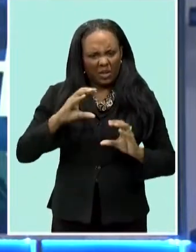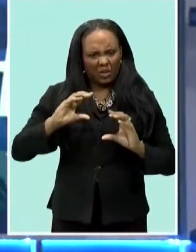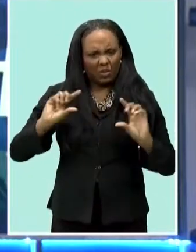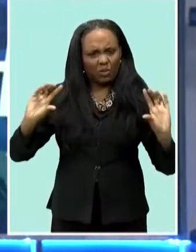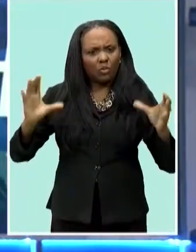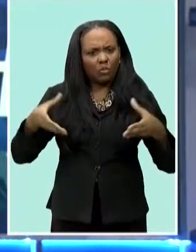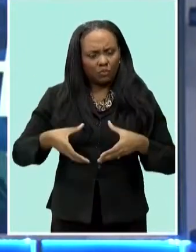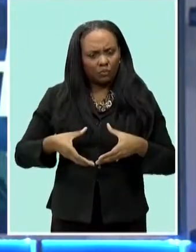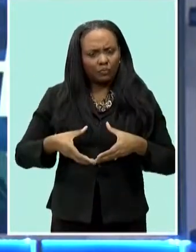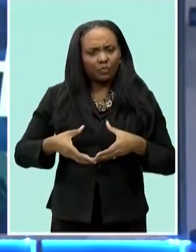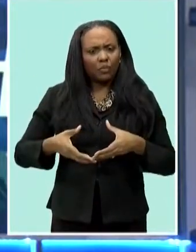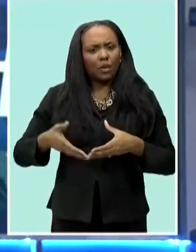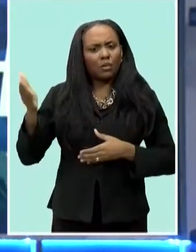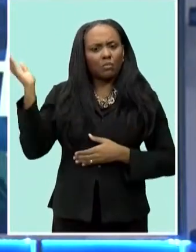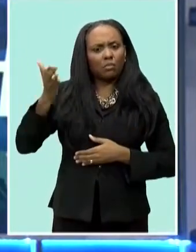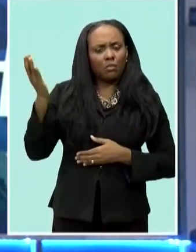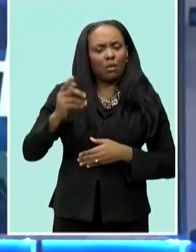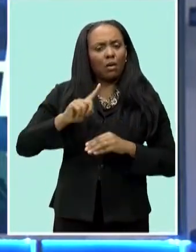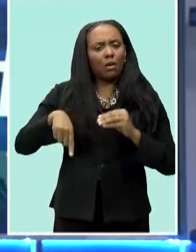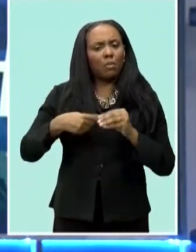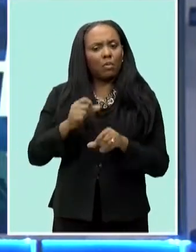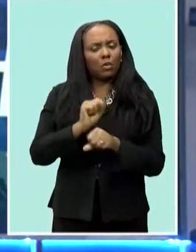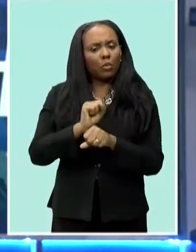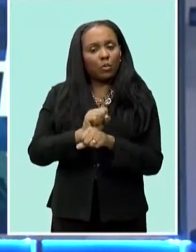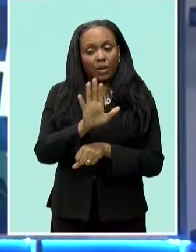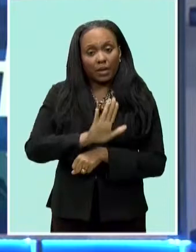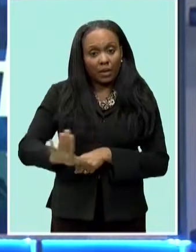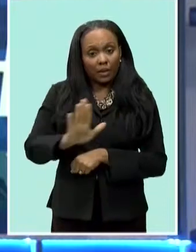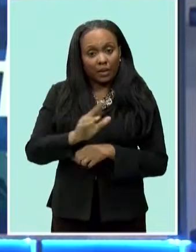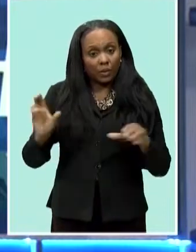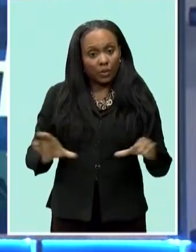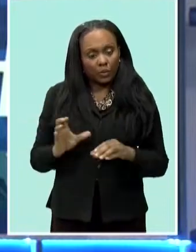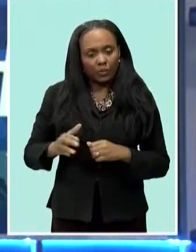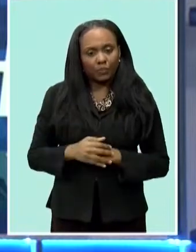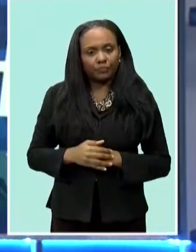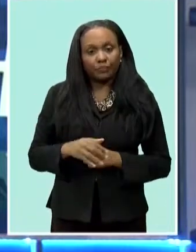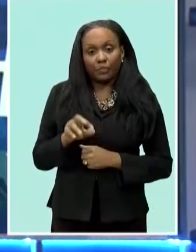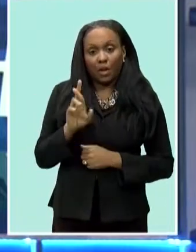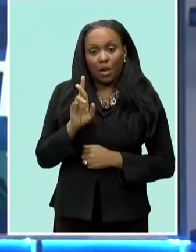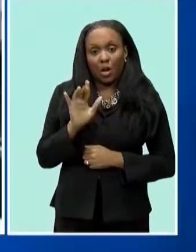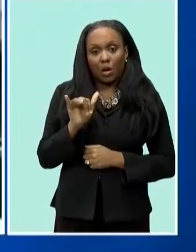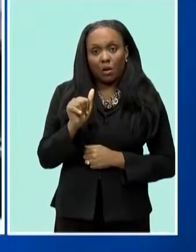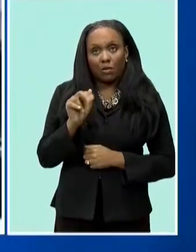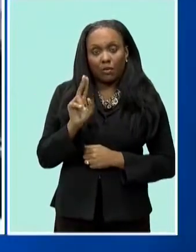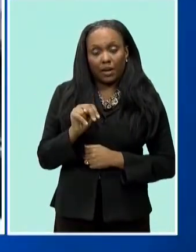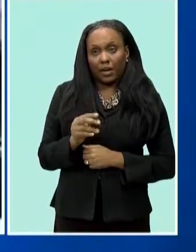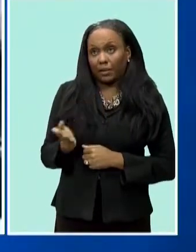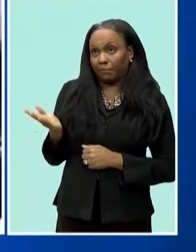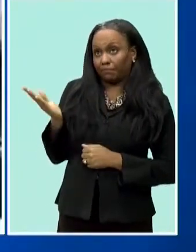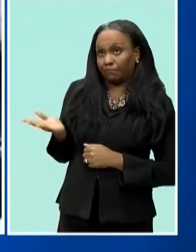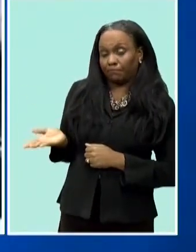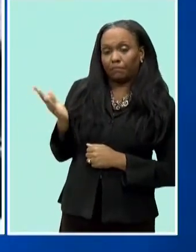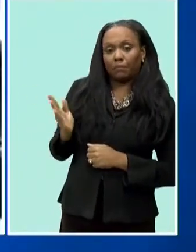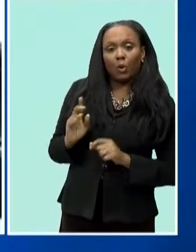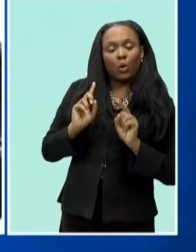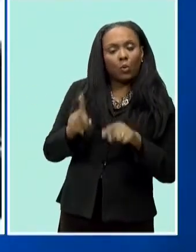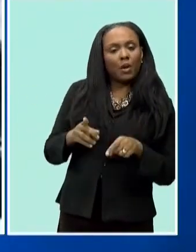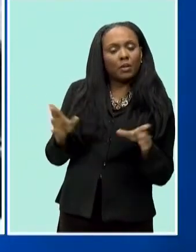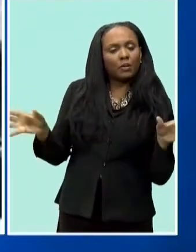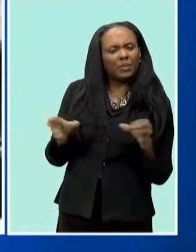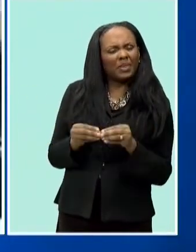bring the public up to date on the tribunal's work. Our Ryan Broom was there and joins us live now in the news center with the details.